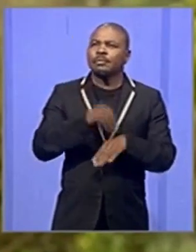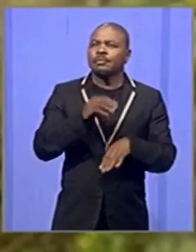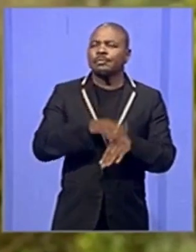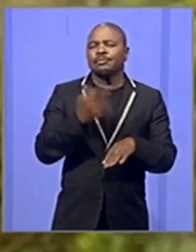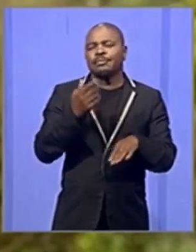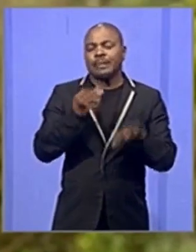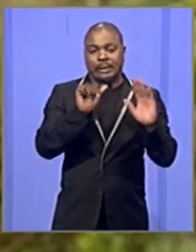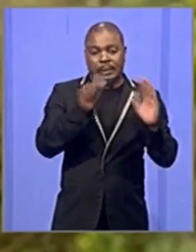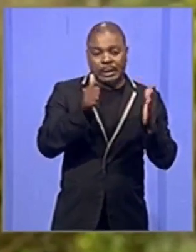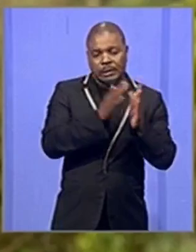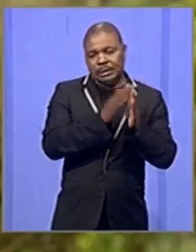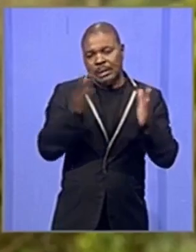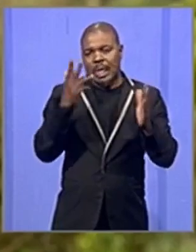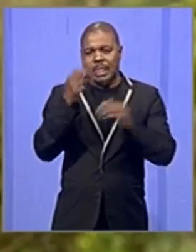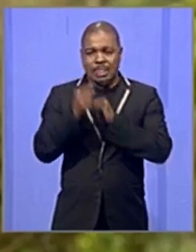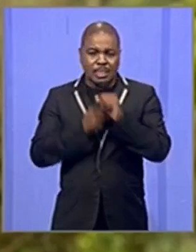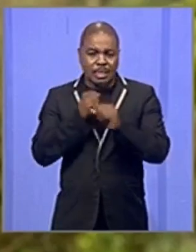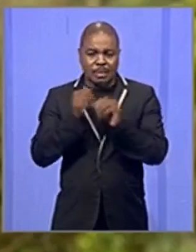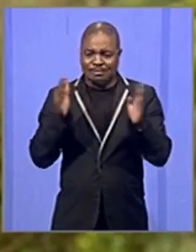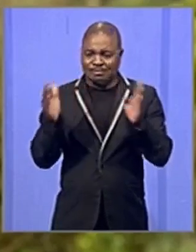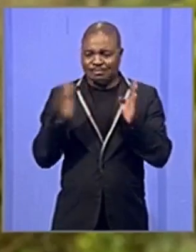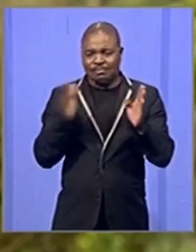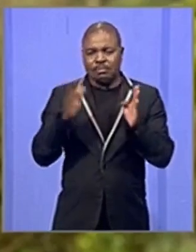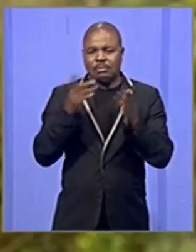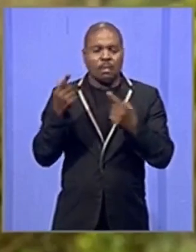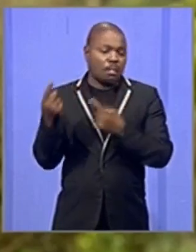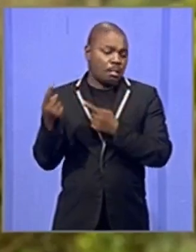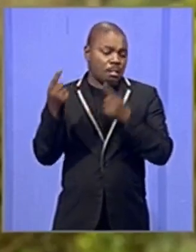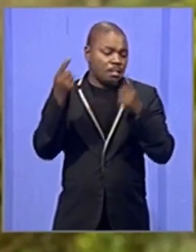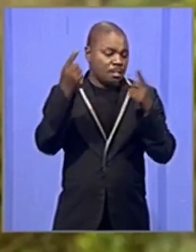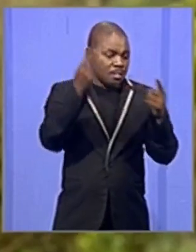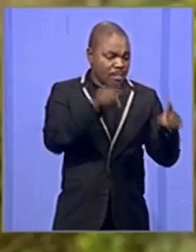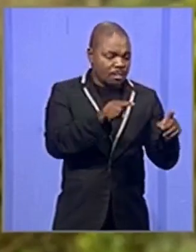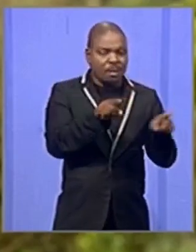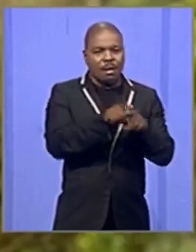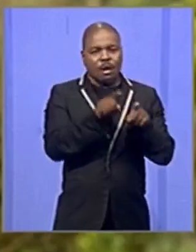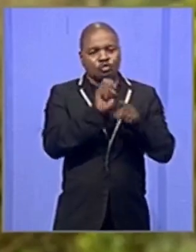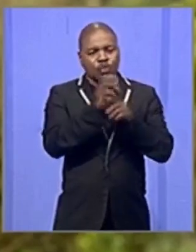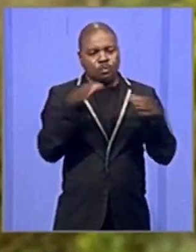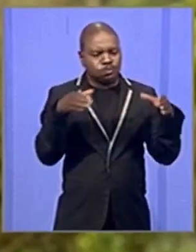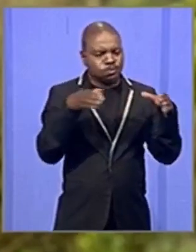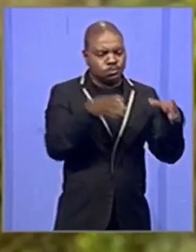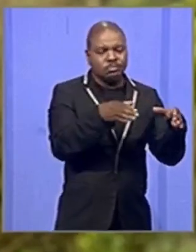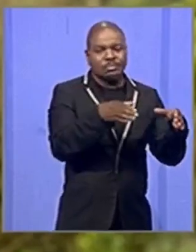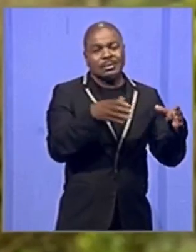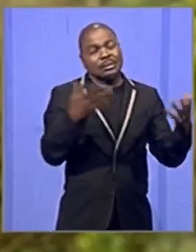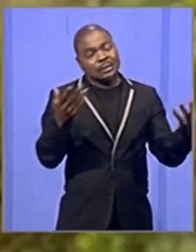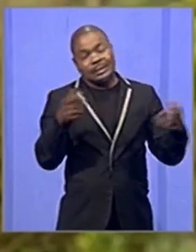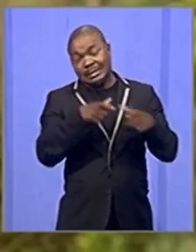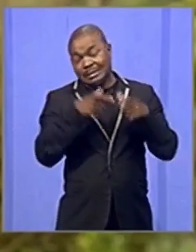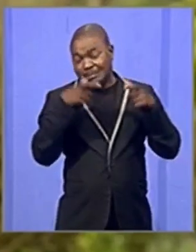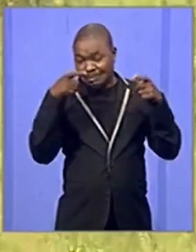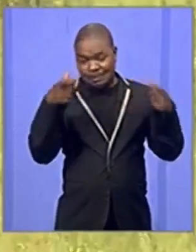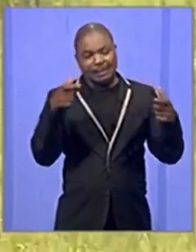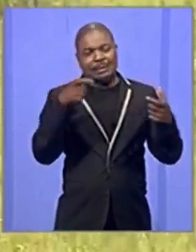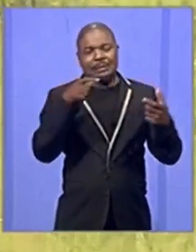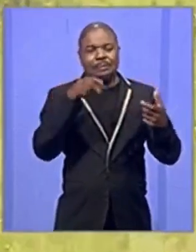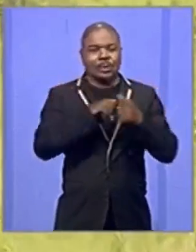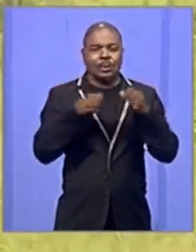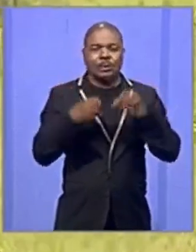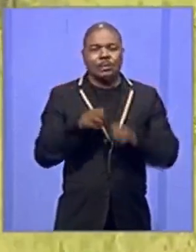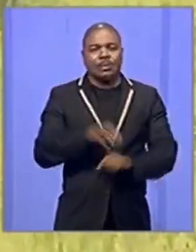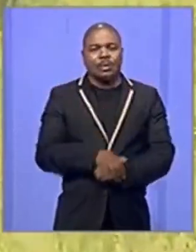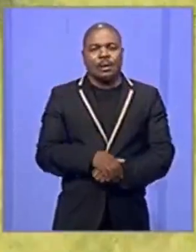from 6 to 8 years are coming over in 12. That is a big problem.